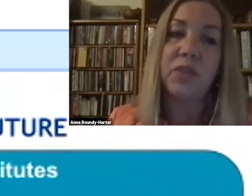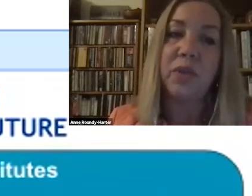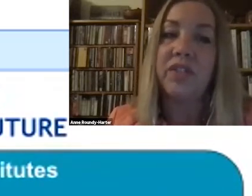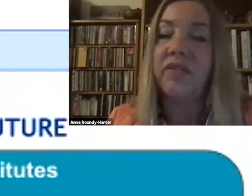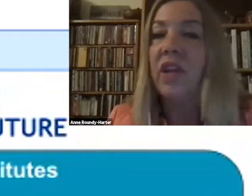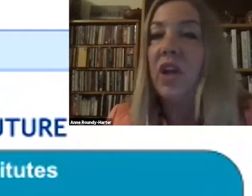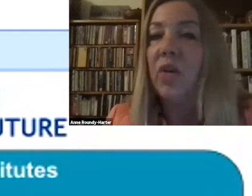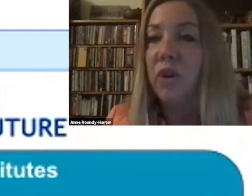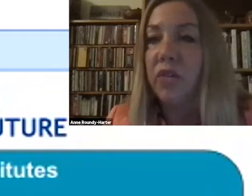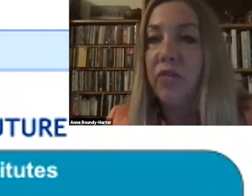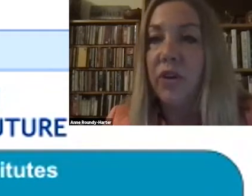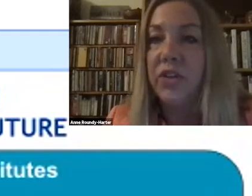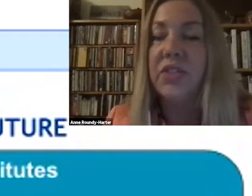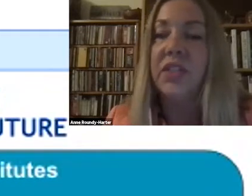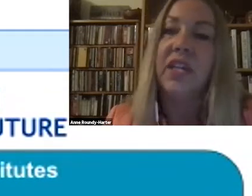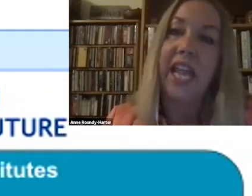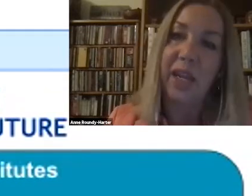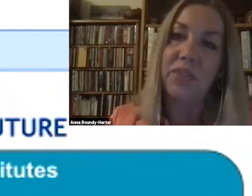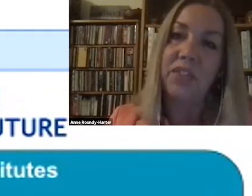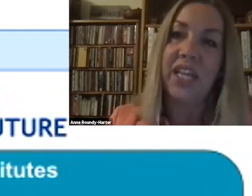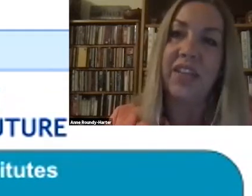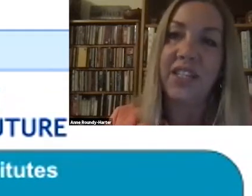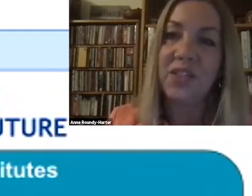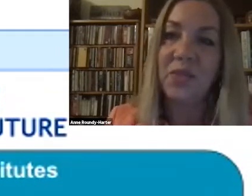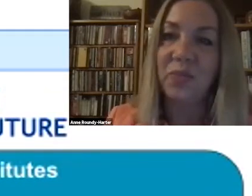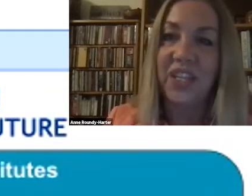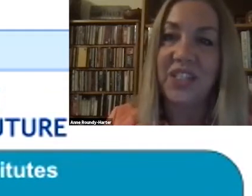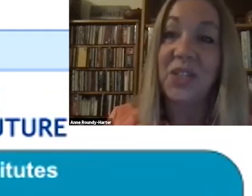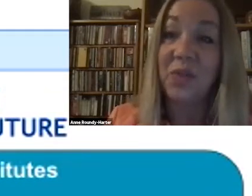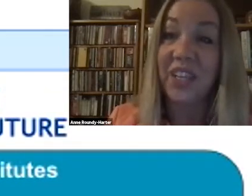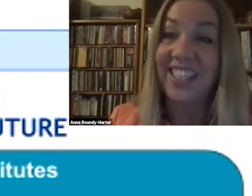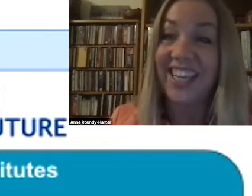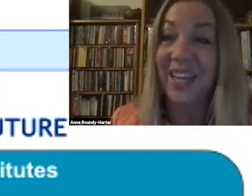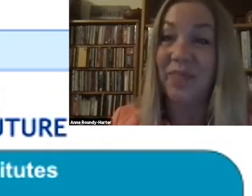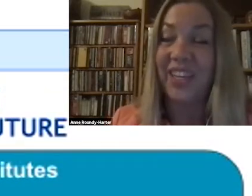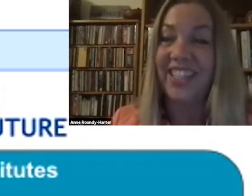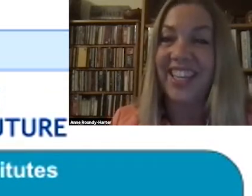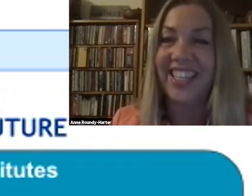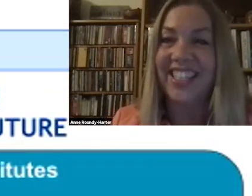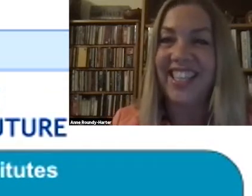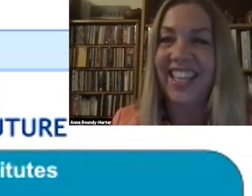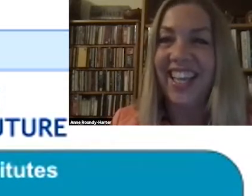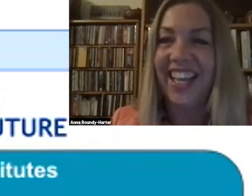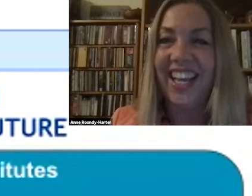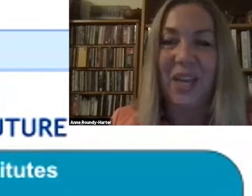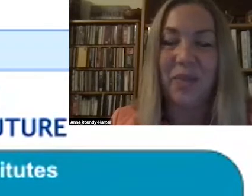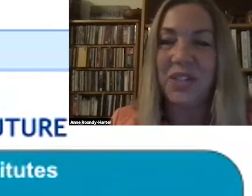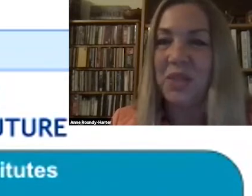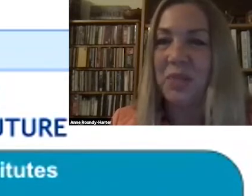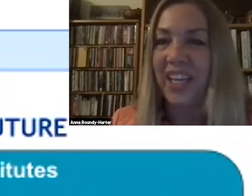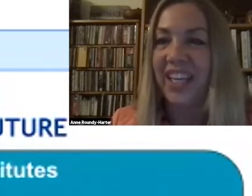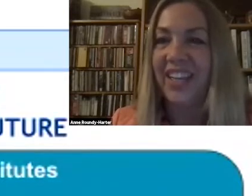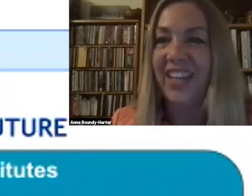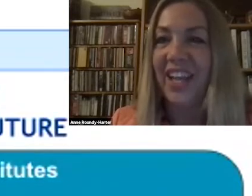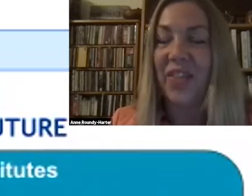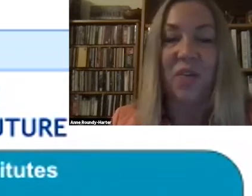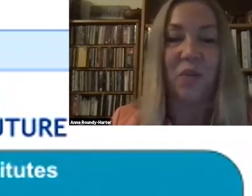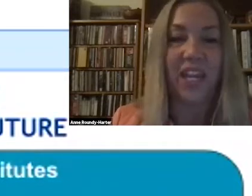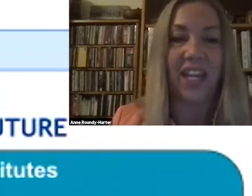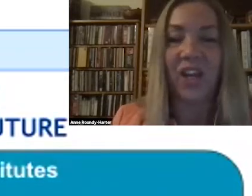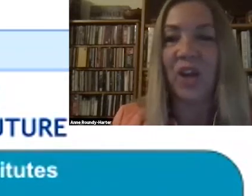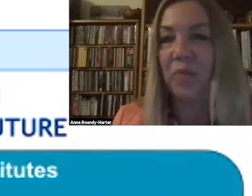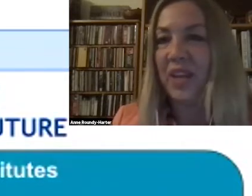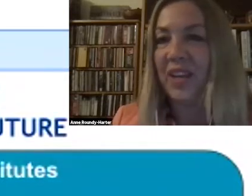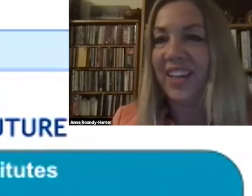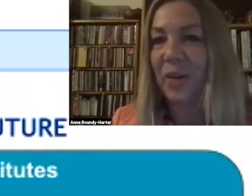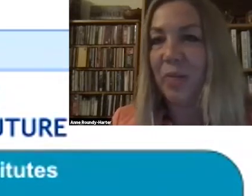and responsive workforce aims. And it's just a really exciting, I'm really excited to see and participate in that week.